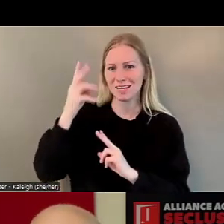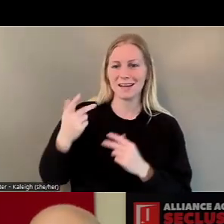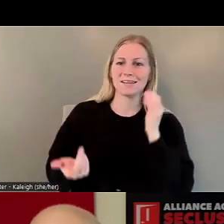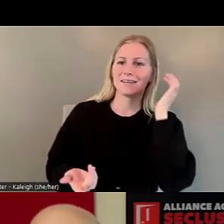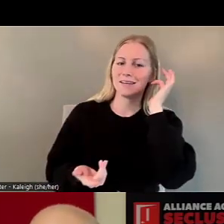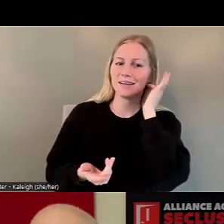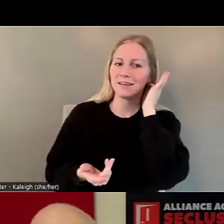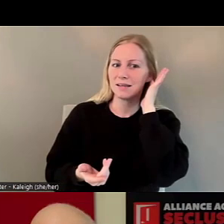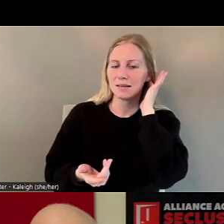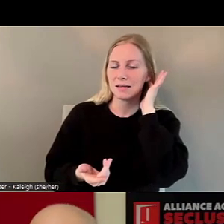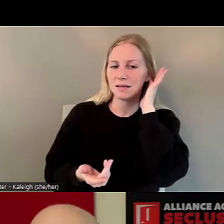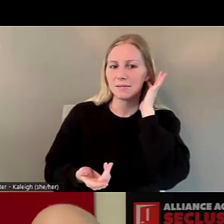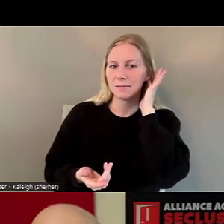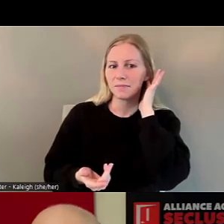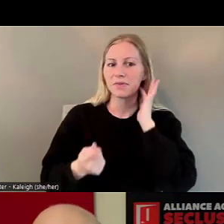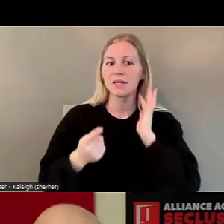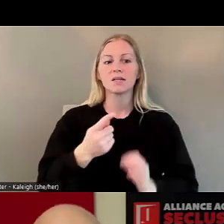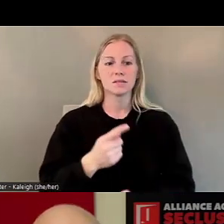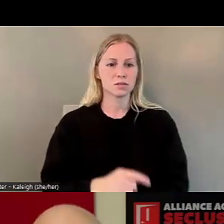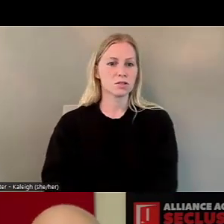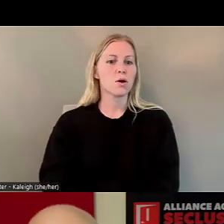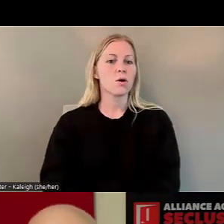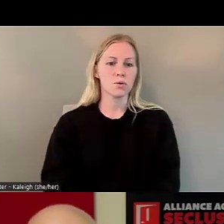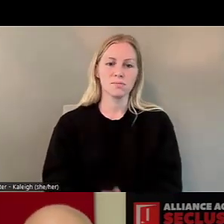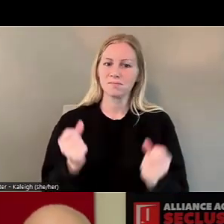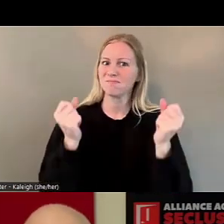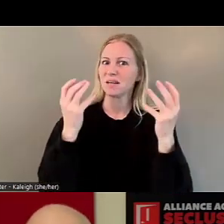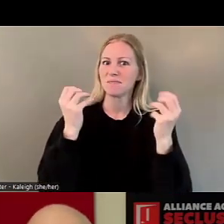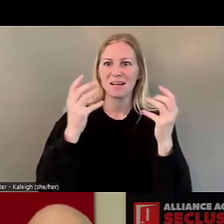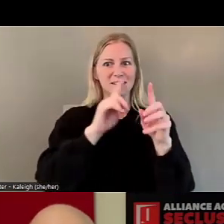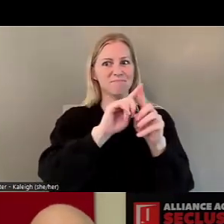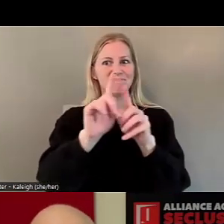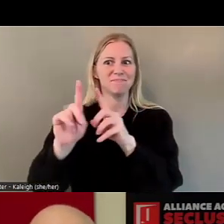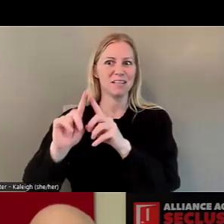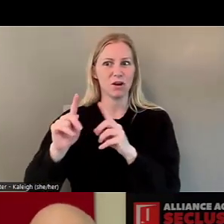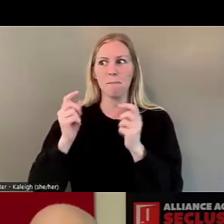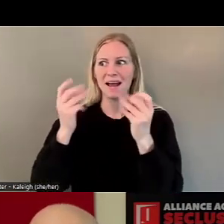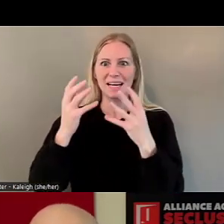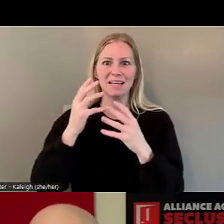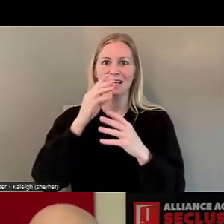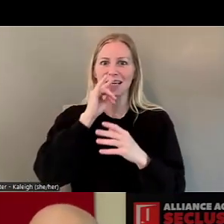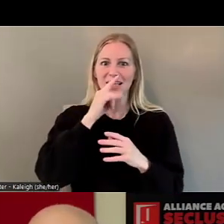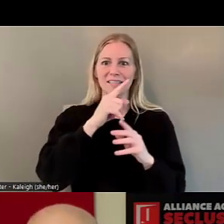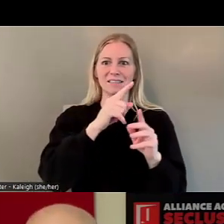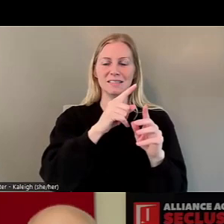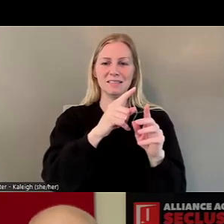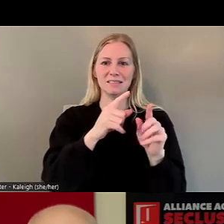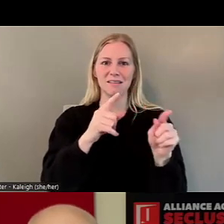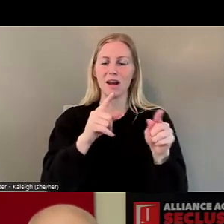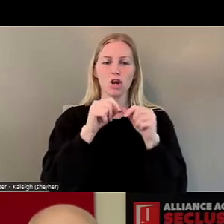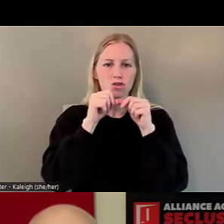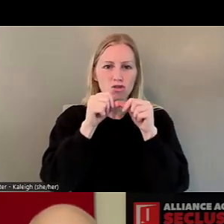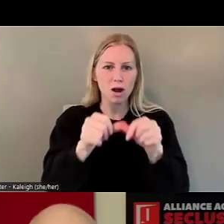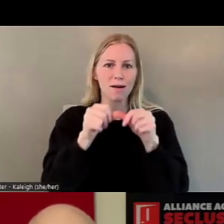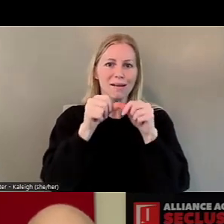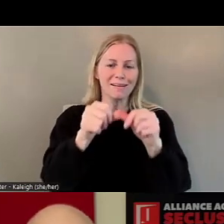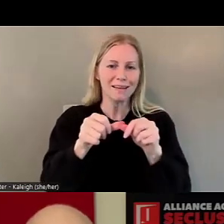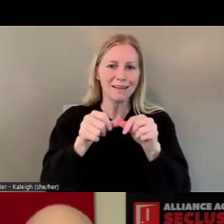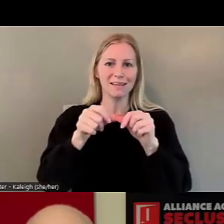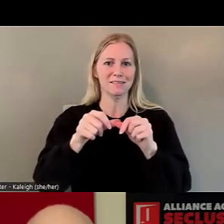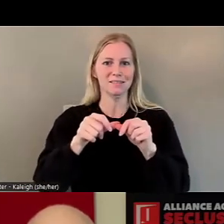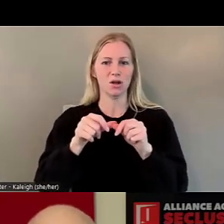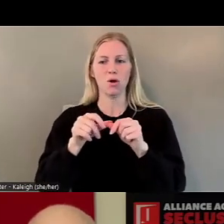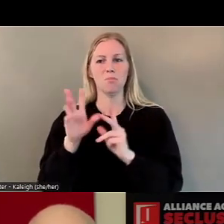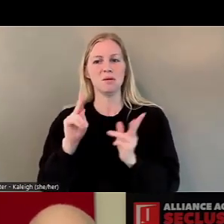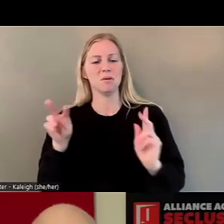likely to find themselves on the other end of a lot of behavioral interventions. So we know there are certain kids that are chronically being misunderstood.